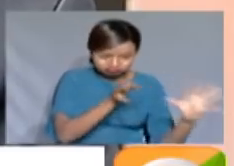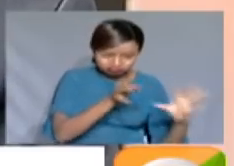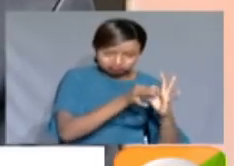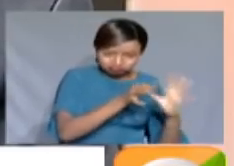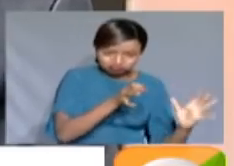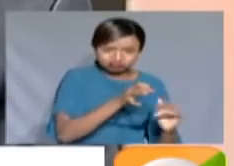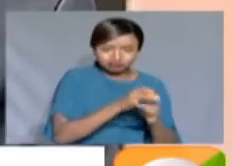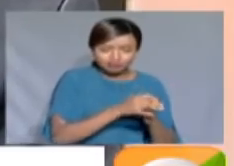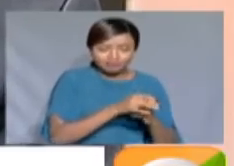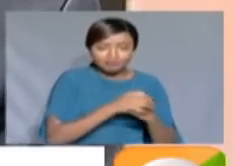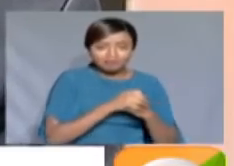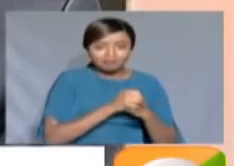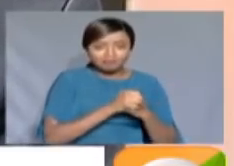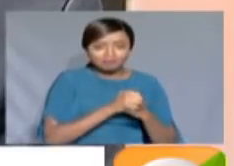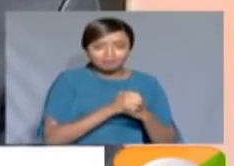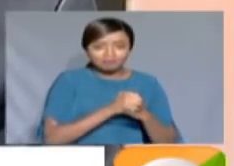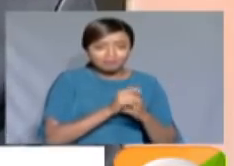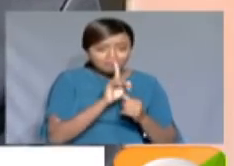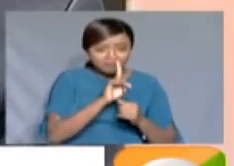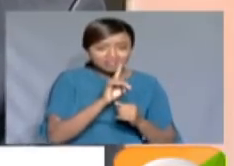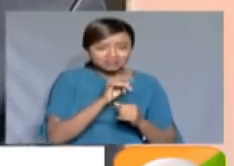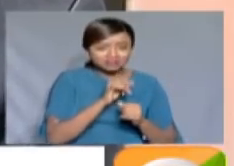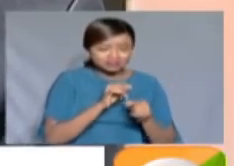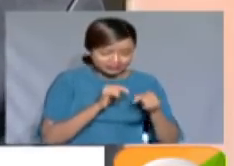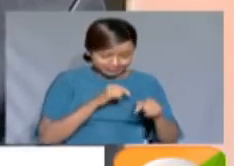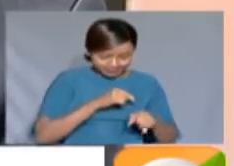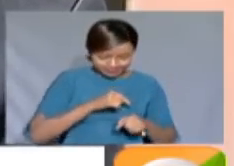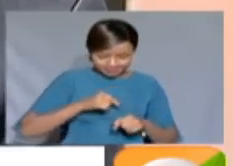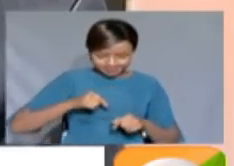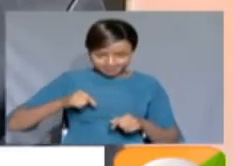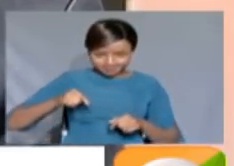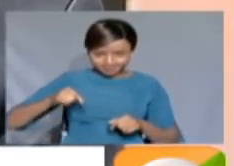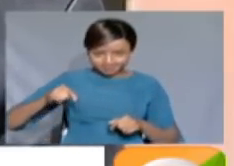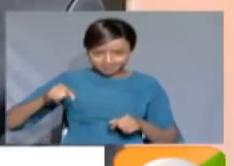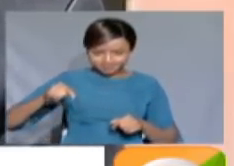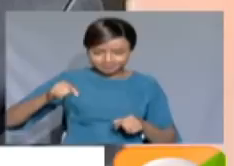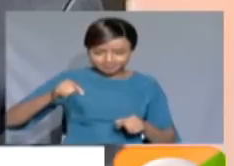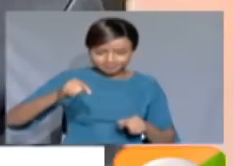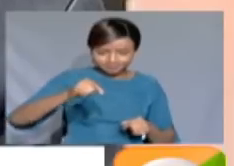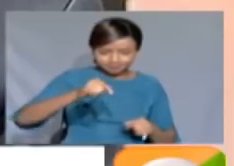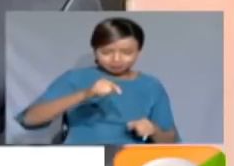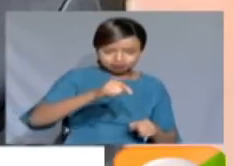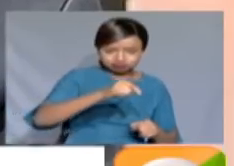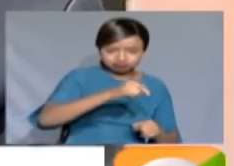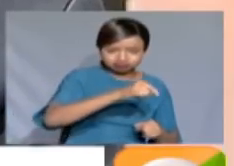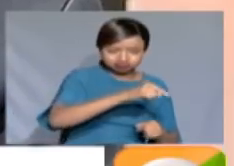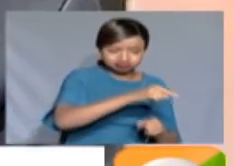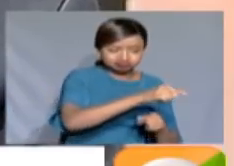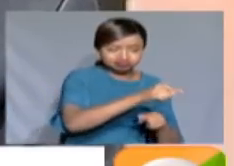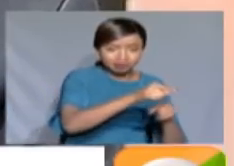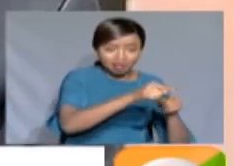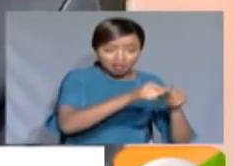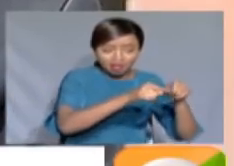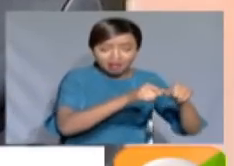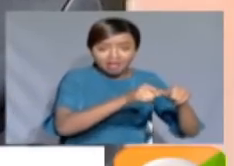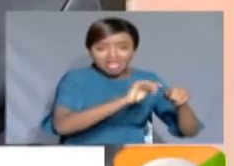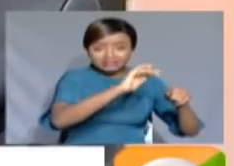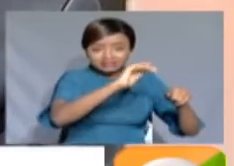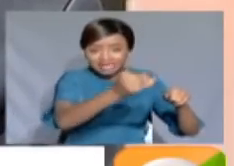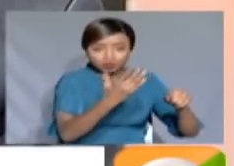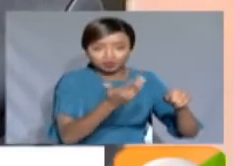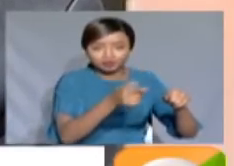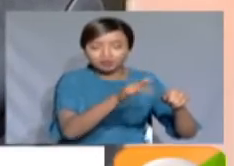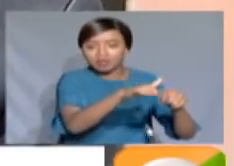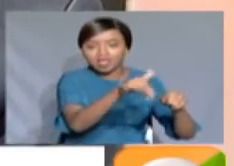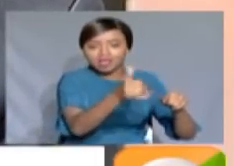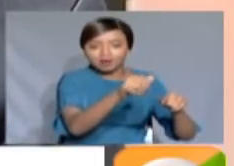either side. The one that is going to serve the central business district is at Haille Selassie Av. Then